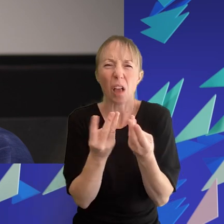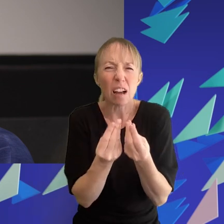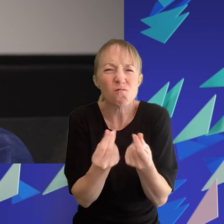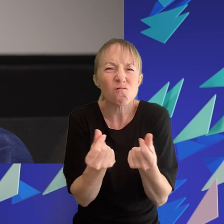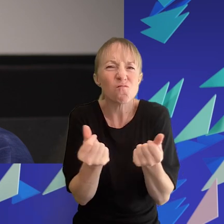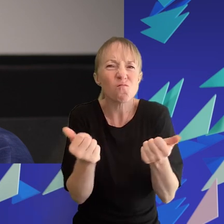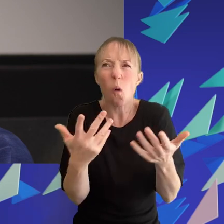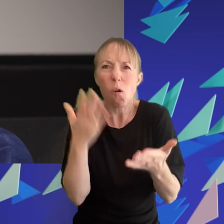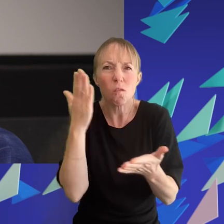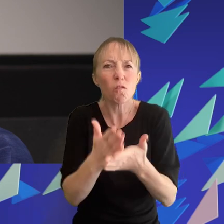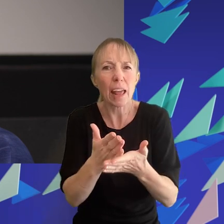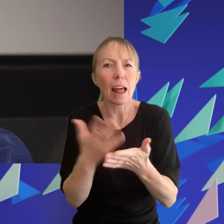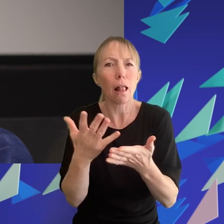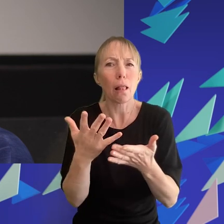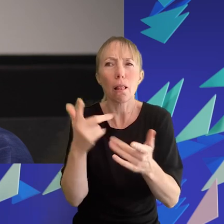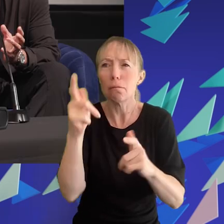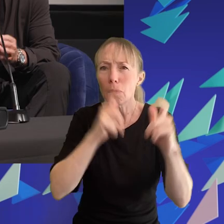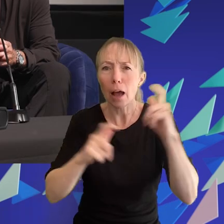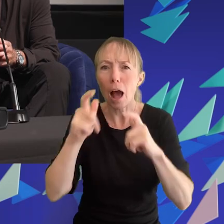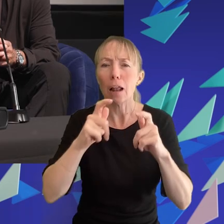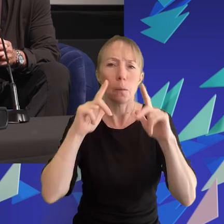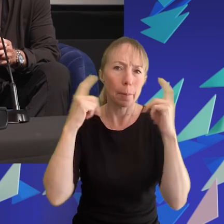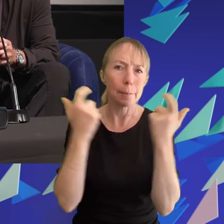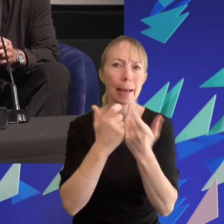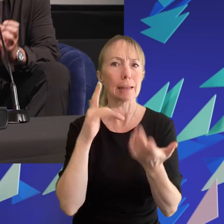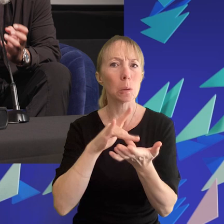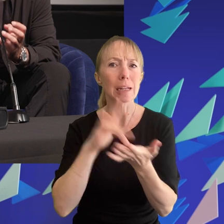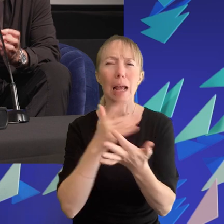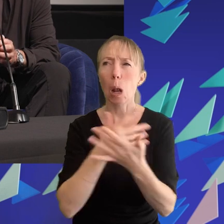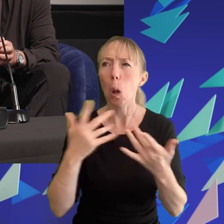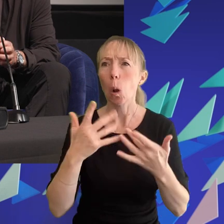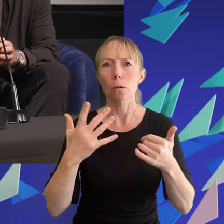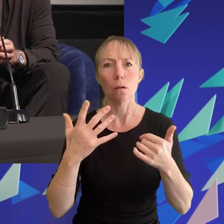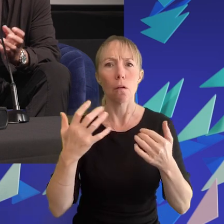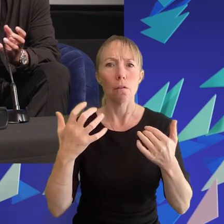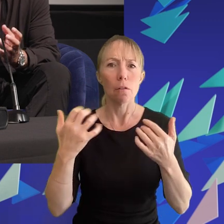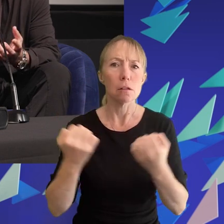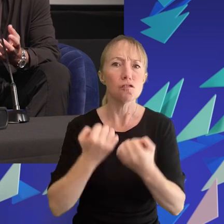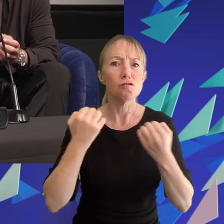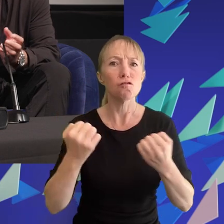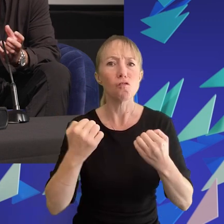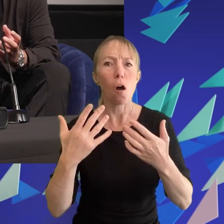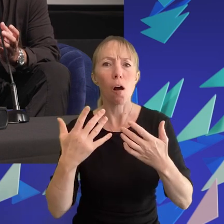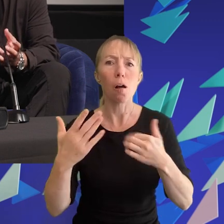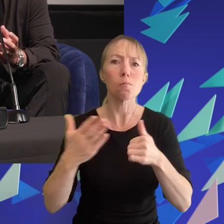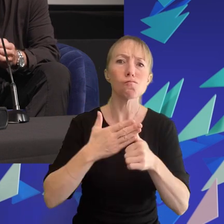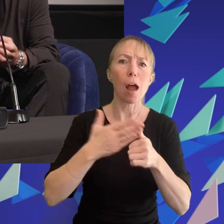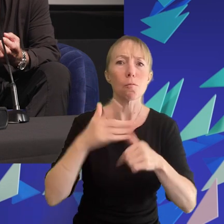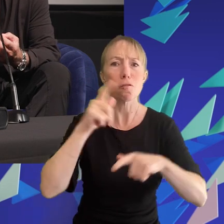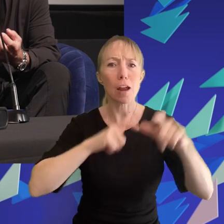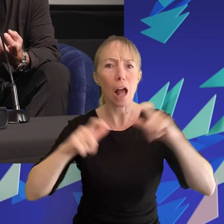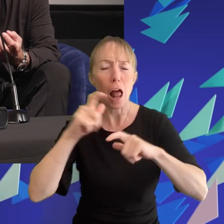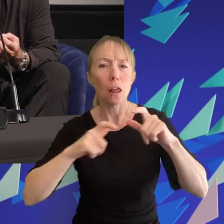these colors. And Mexico City has a lot of colors, primer colors that suddenly when we were doing tests,